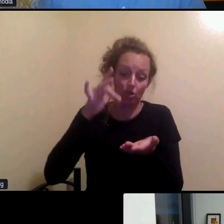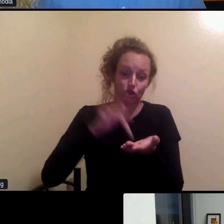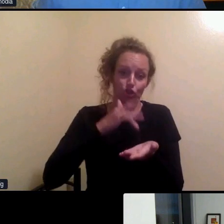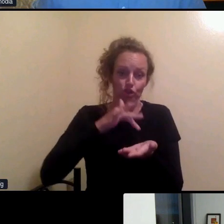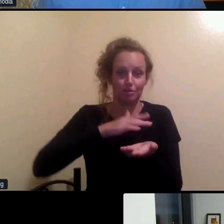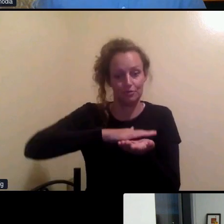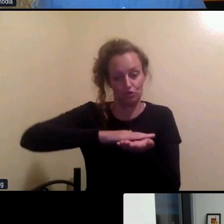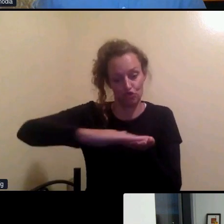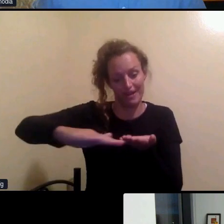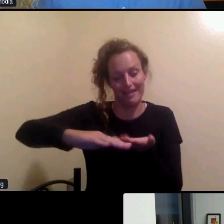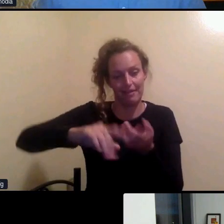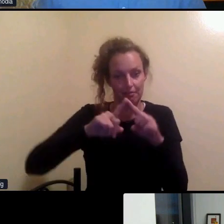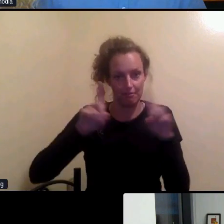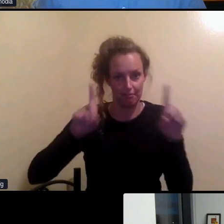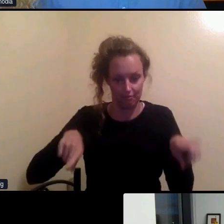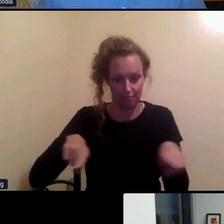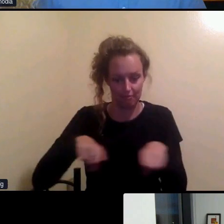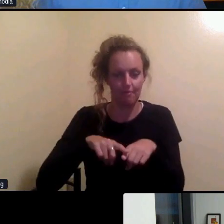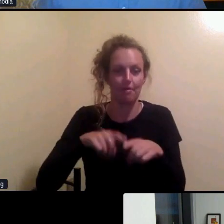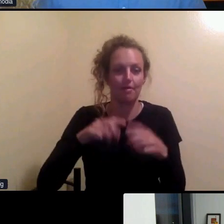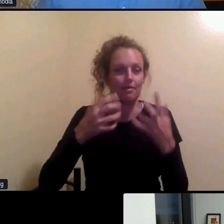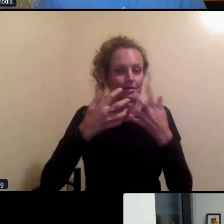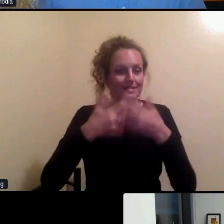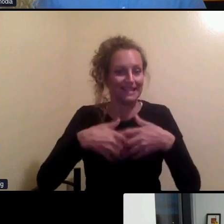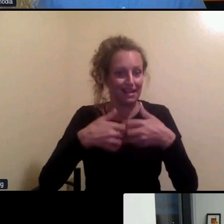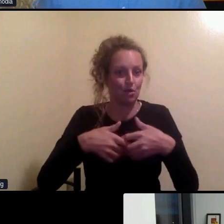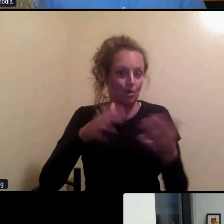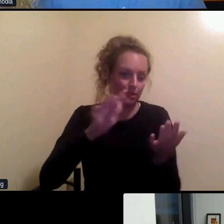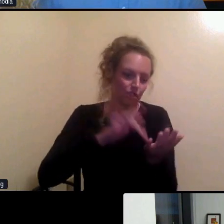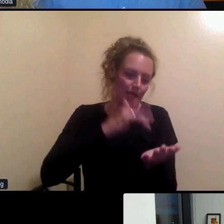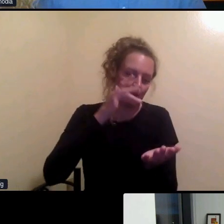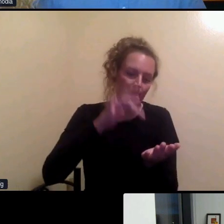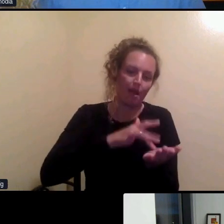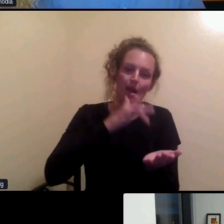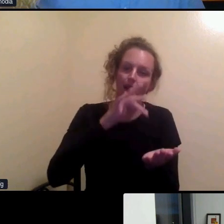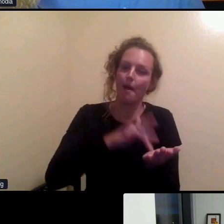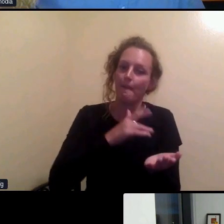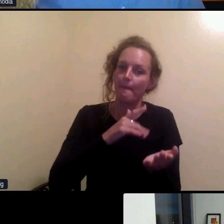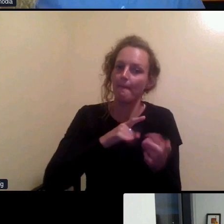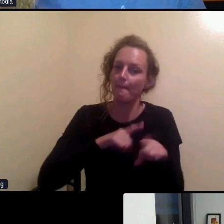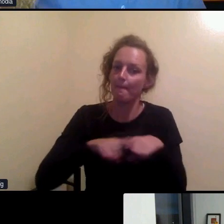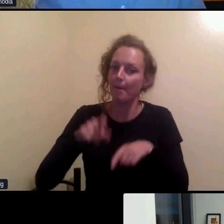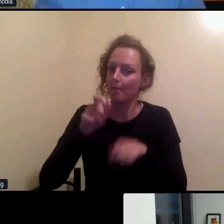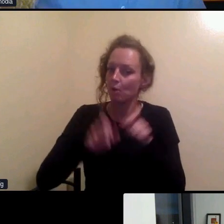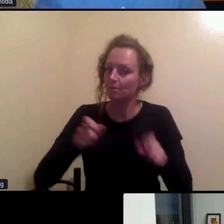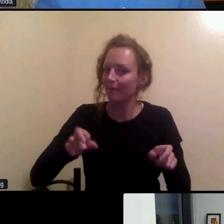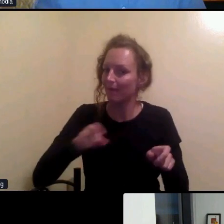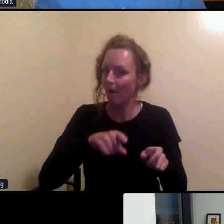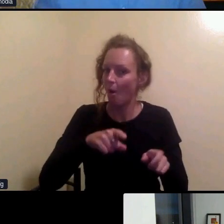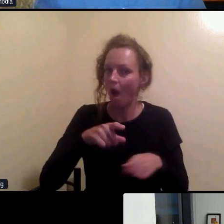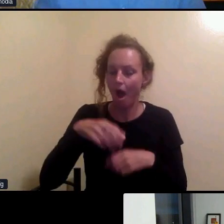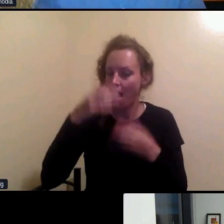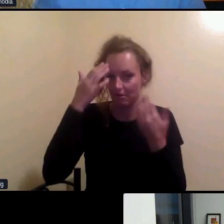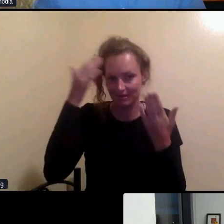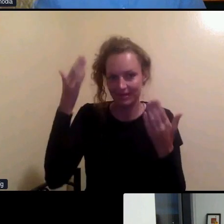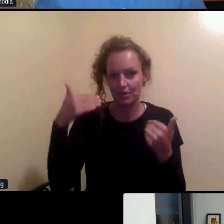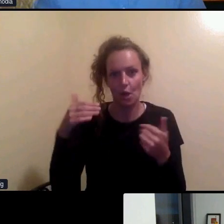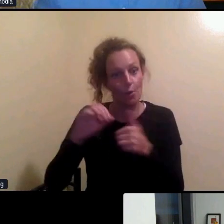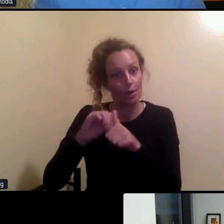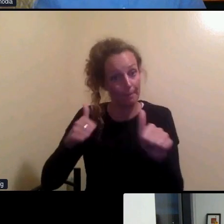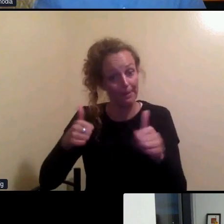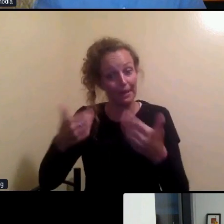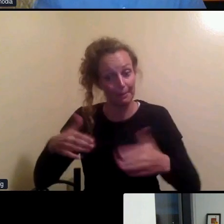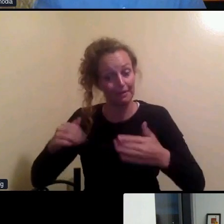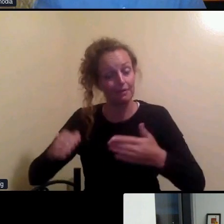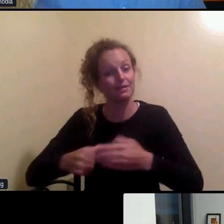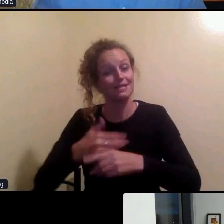most people don't know that the company that developed this, called Fingerworks, was actually developed